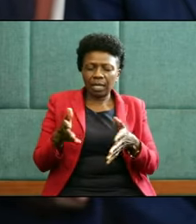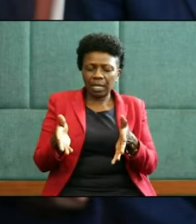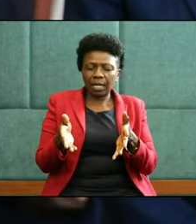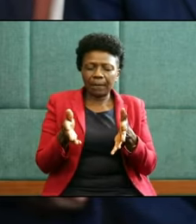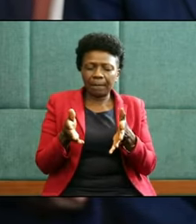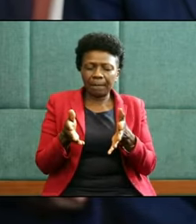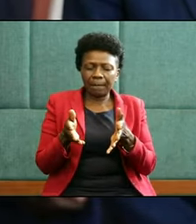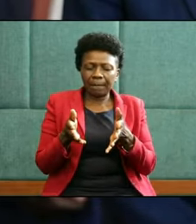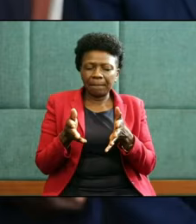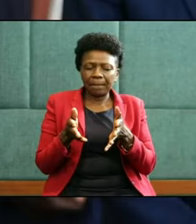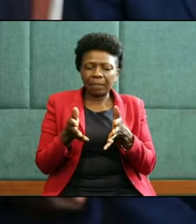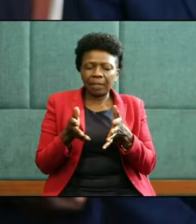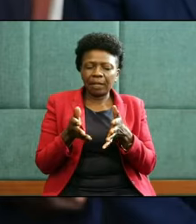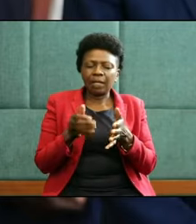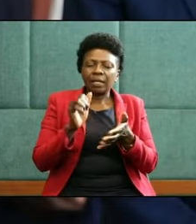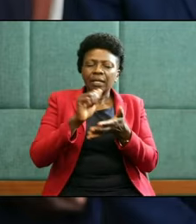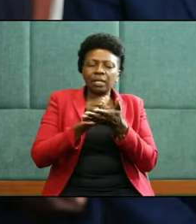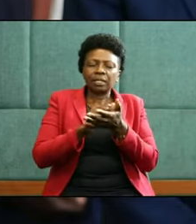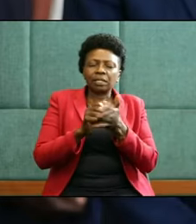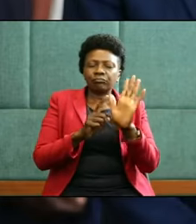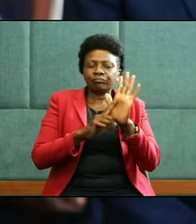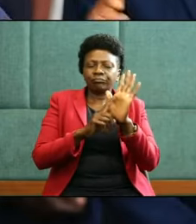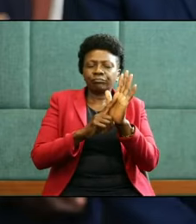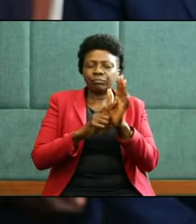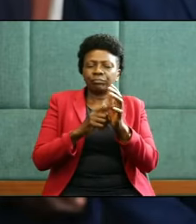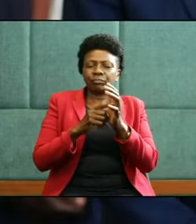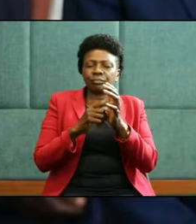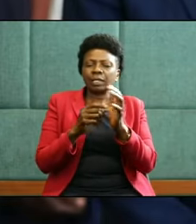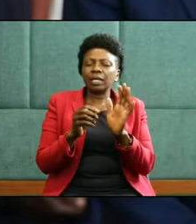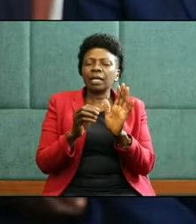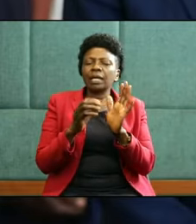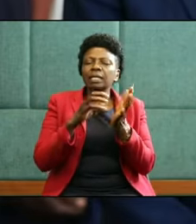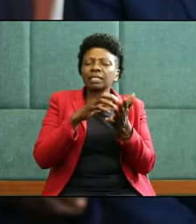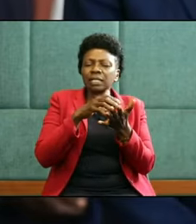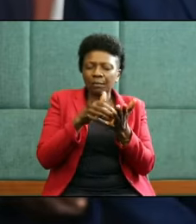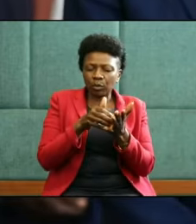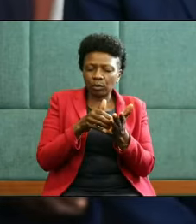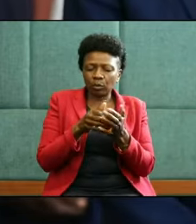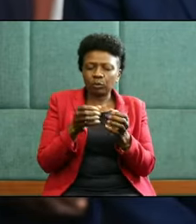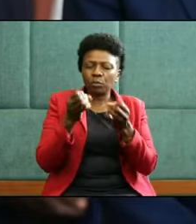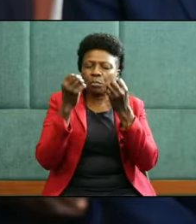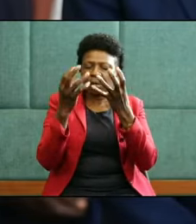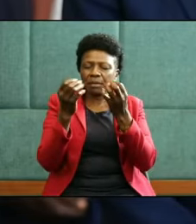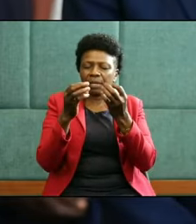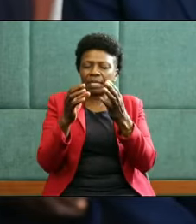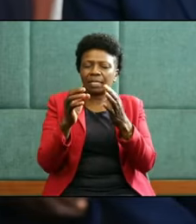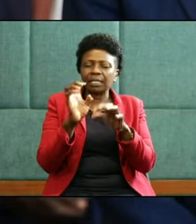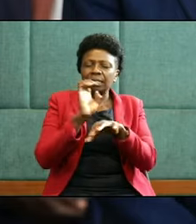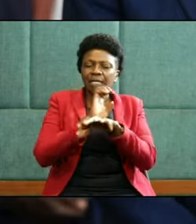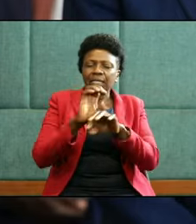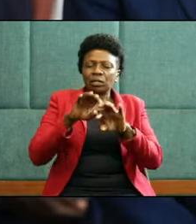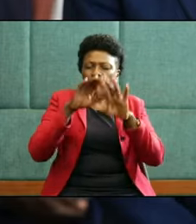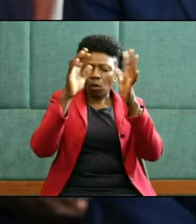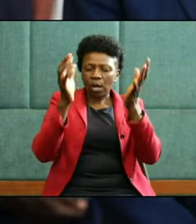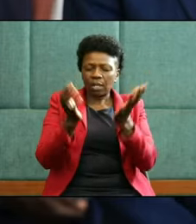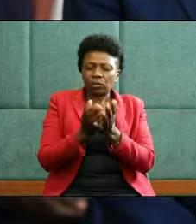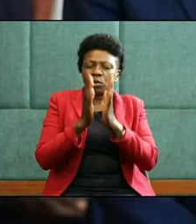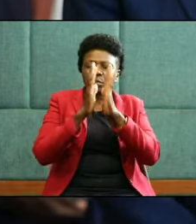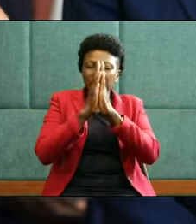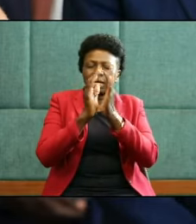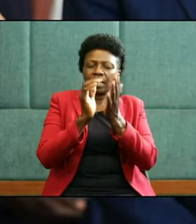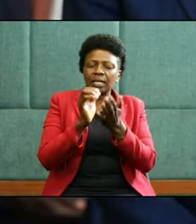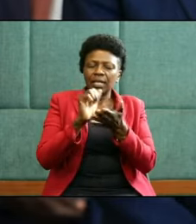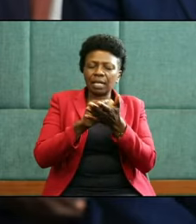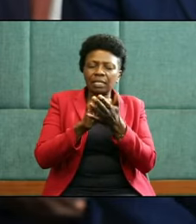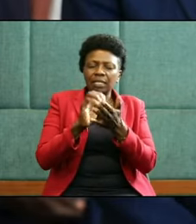church serves as an example to many churches across the division, yea, if not the world. We pray that